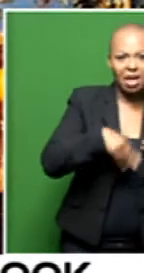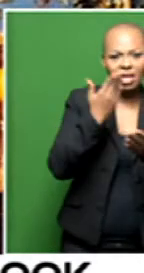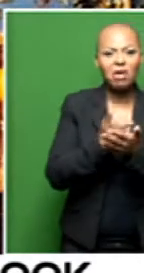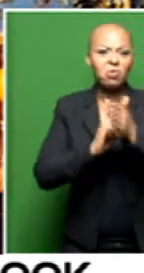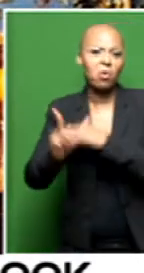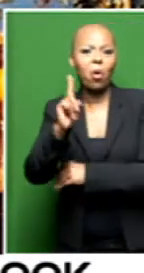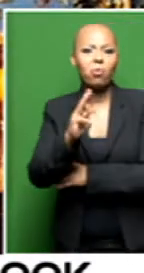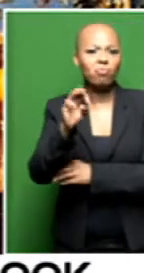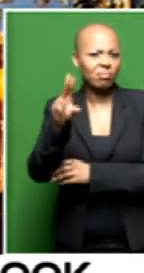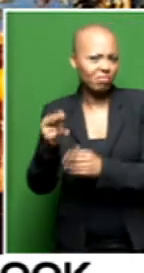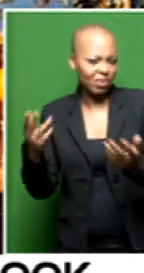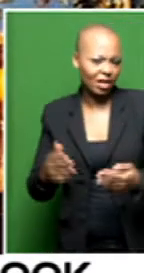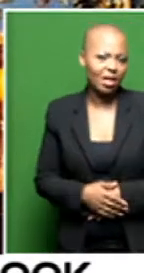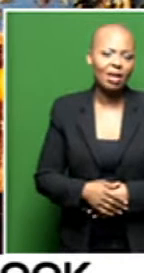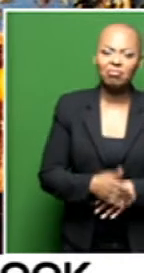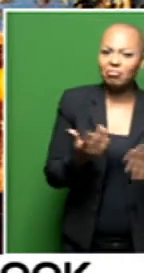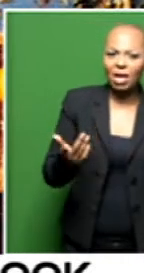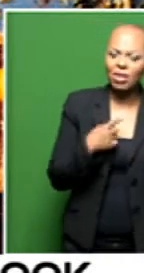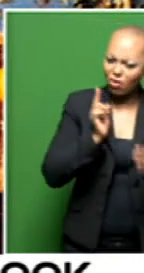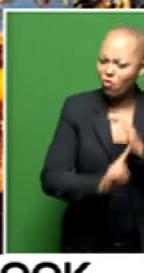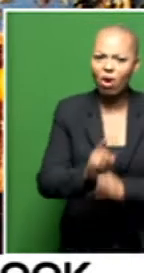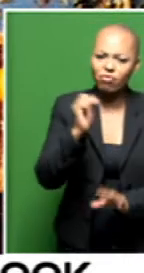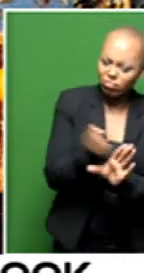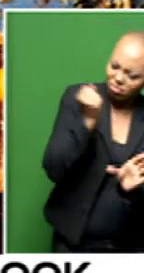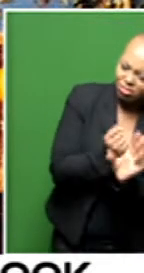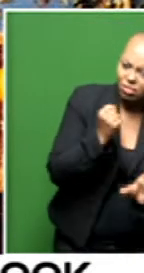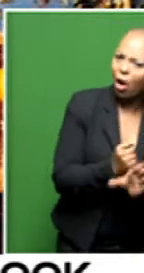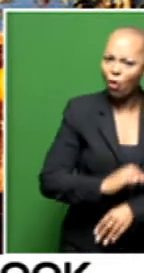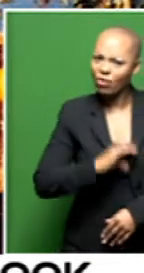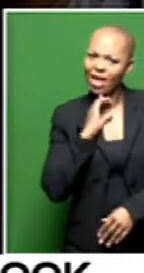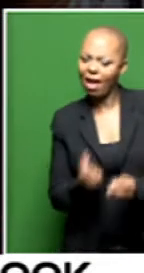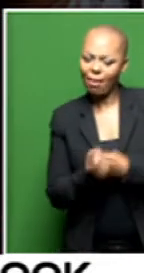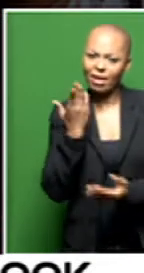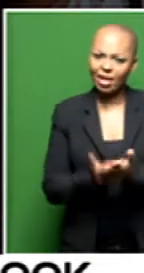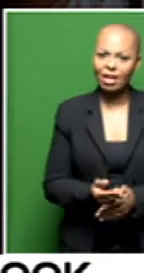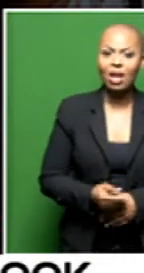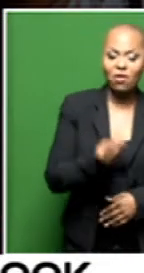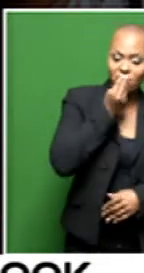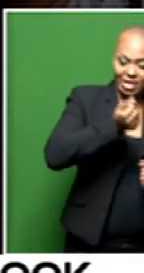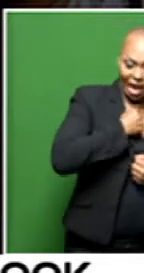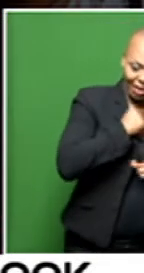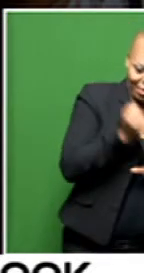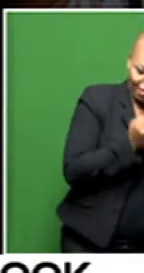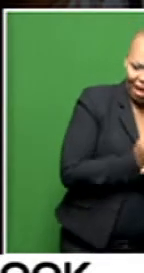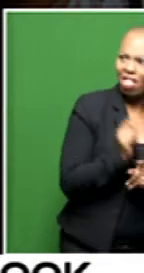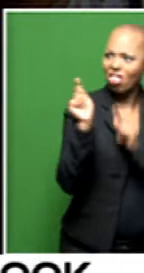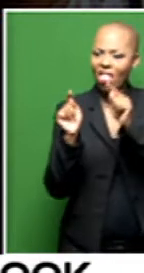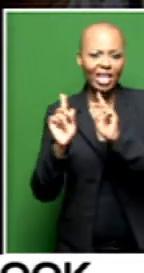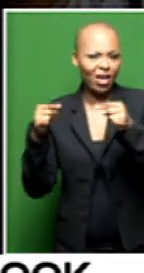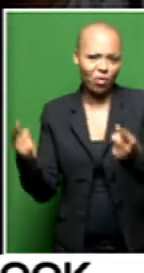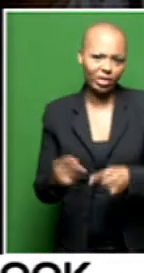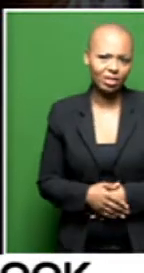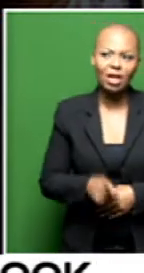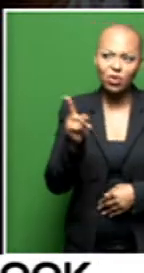this book is for. You can read, you can walk into the kitchen and cook with confidence. My food don't judge you. It's about having a great experience while you're cooking